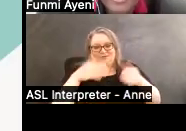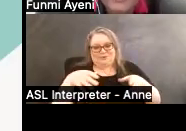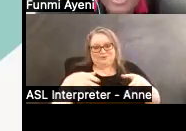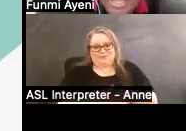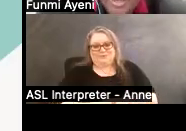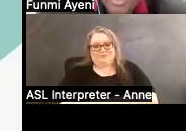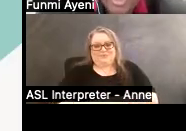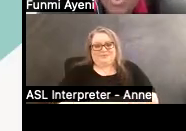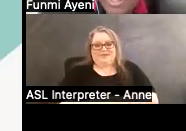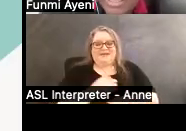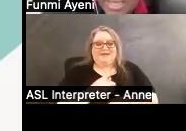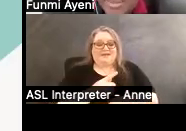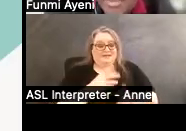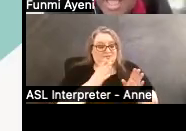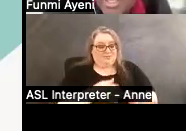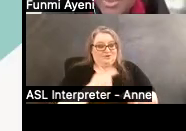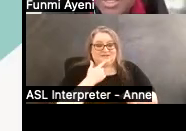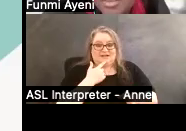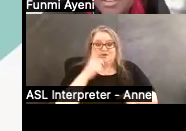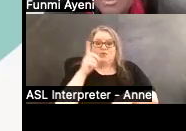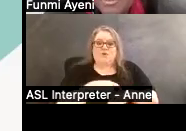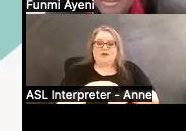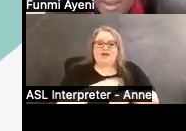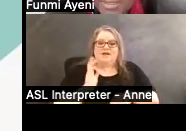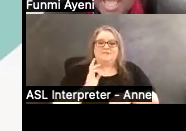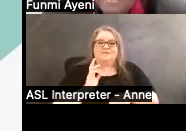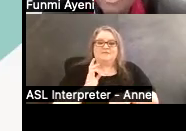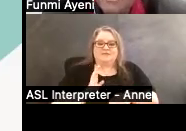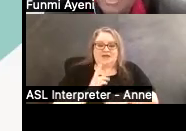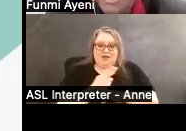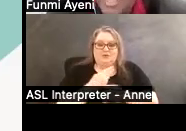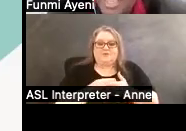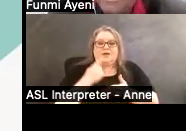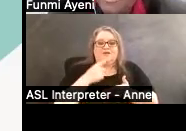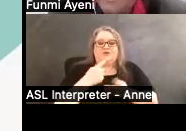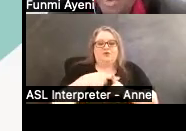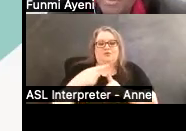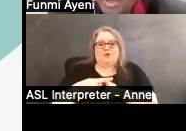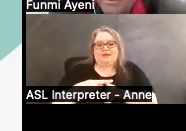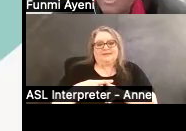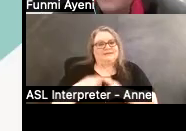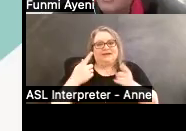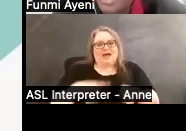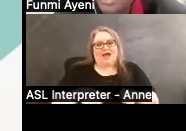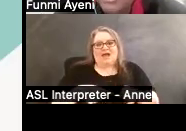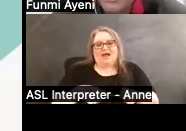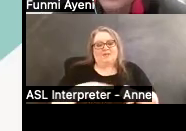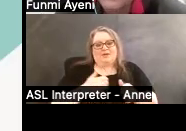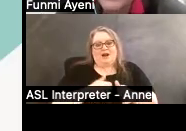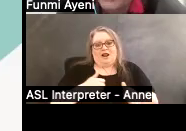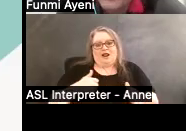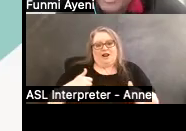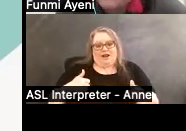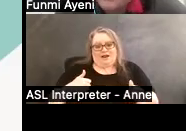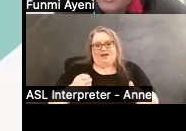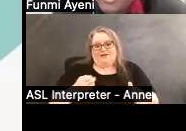this survivor said, "One time I used the money for my rent after falling behind for a few months,